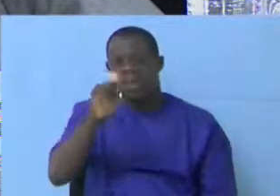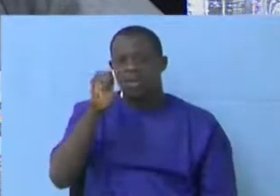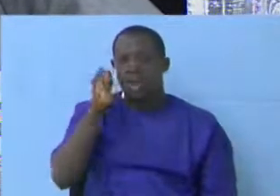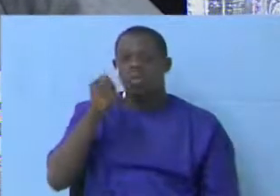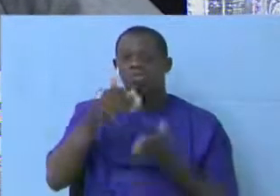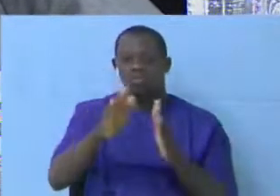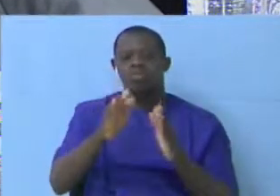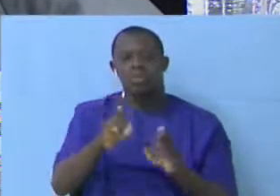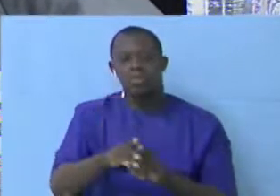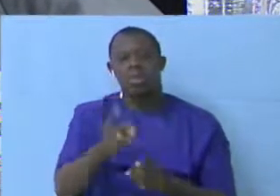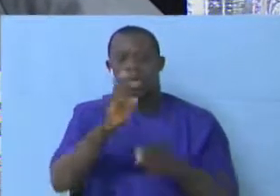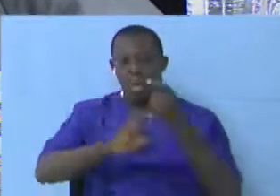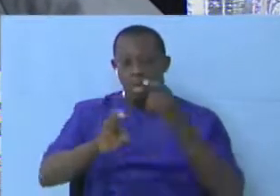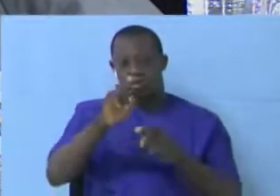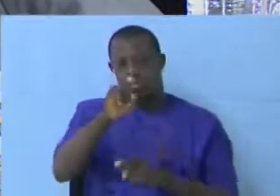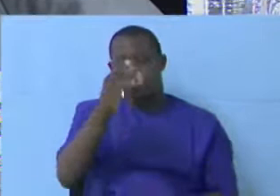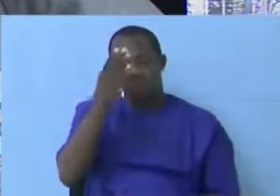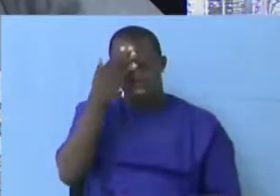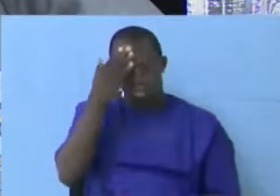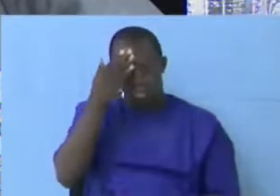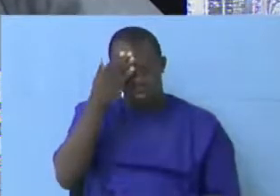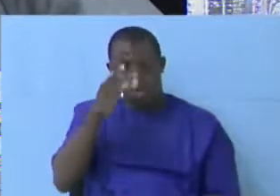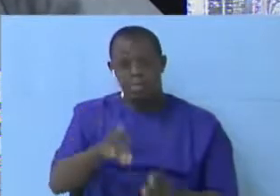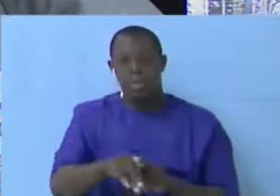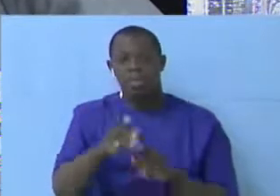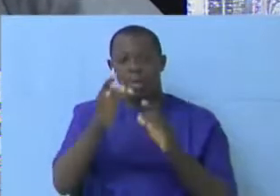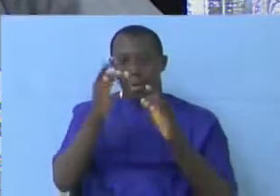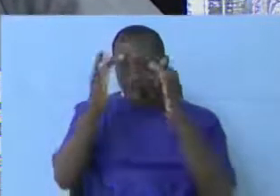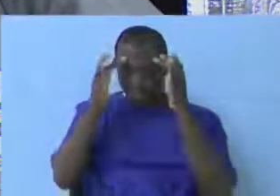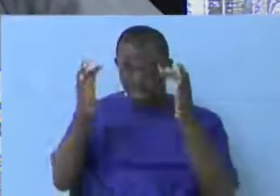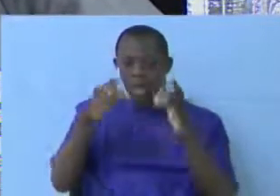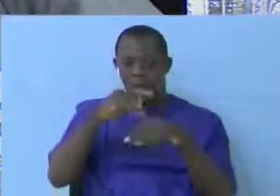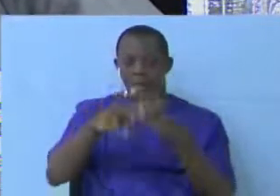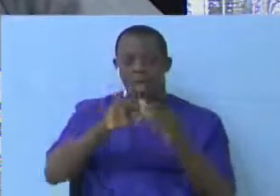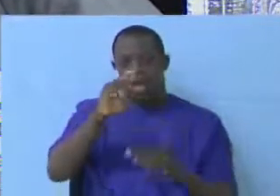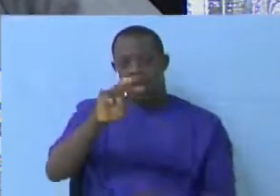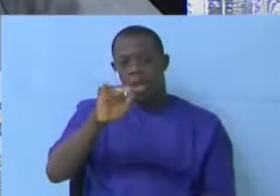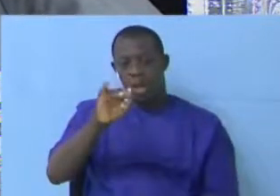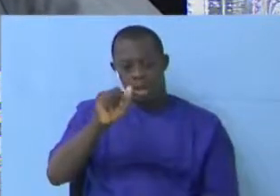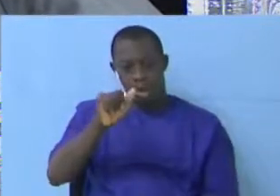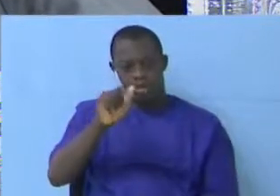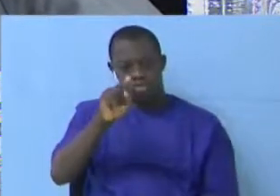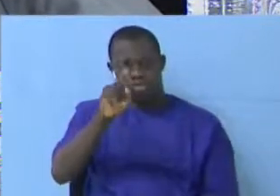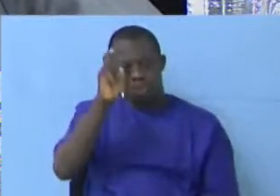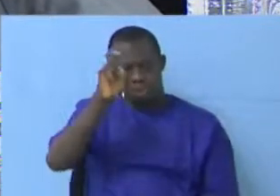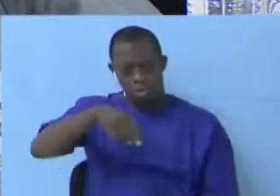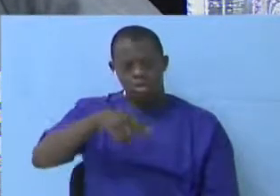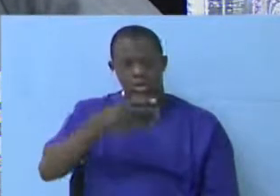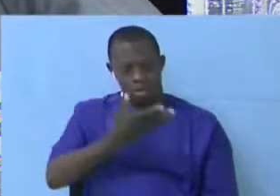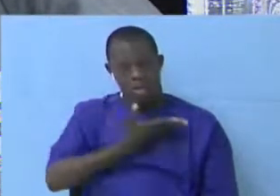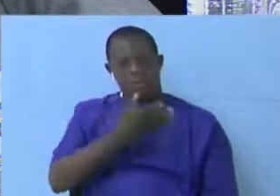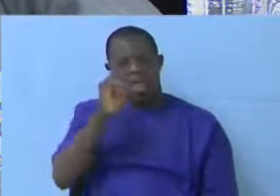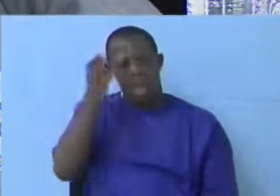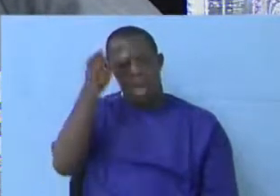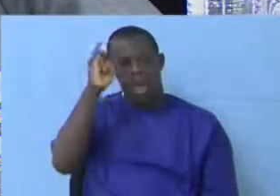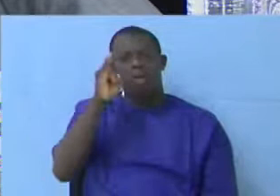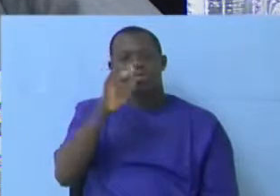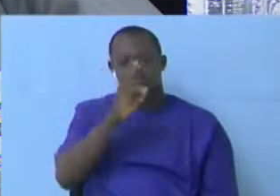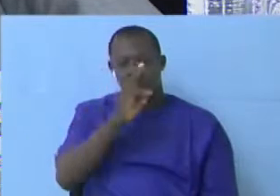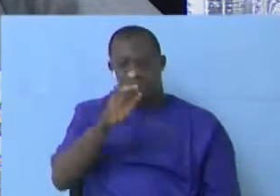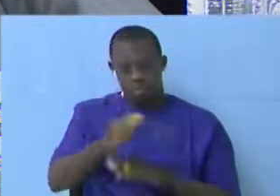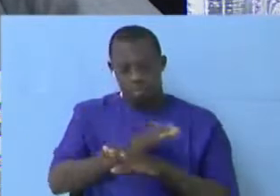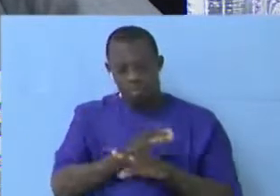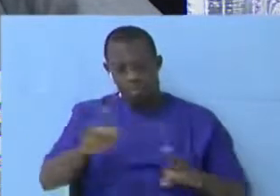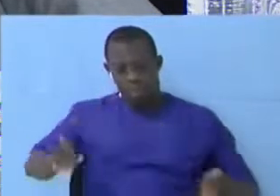Again, with your background in the NIA, you must have some idea who perhaps have been